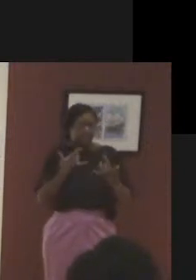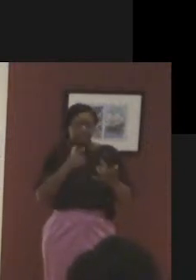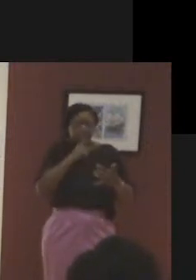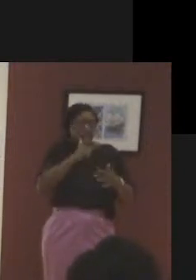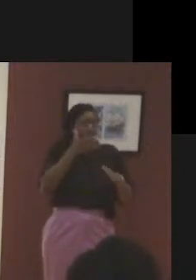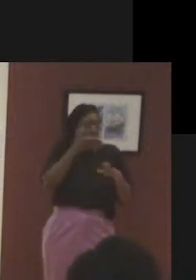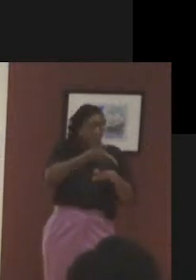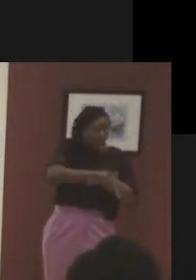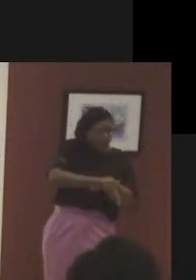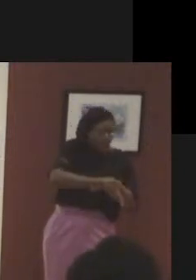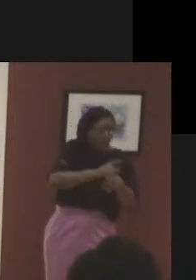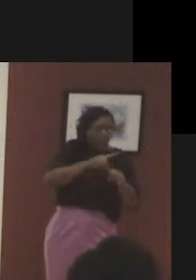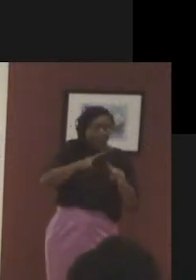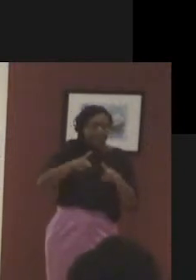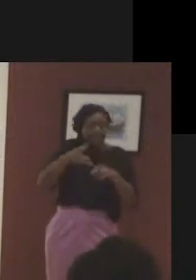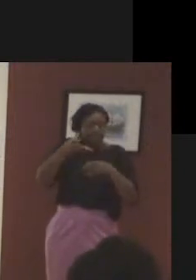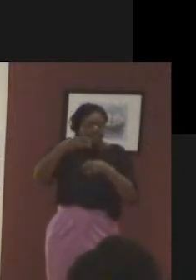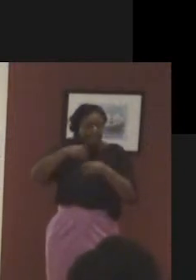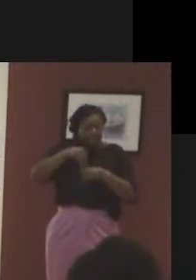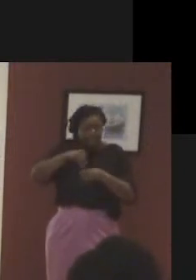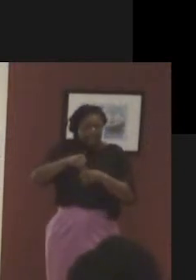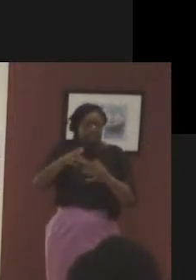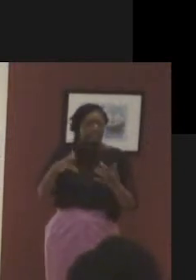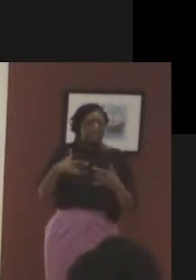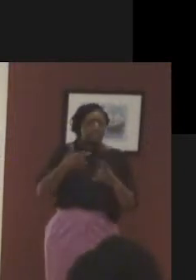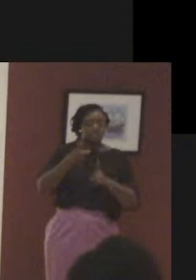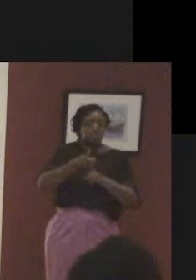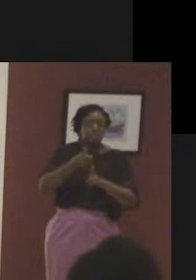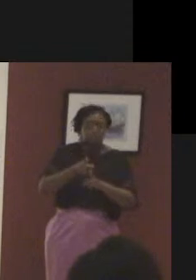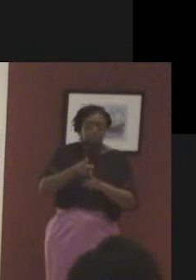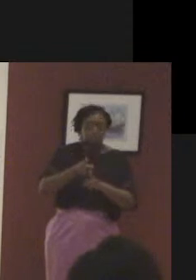the event, but within the event itself.